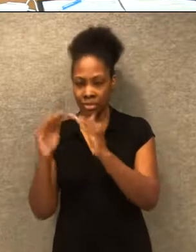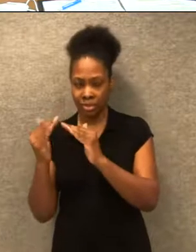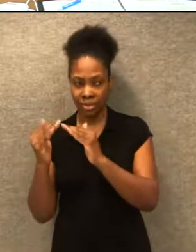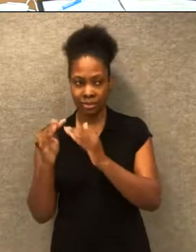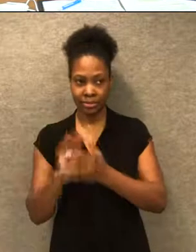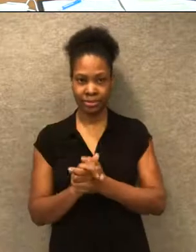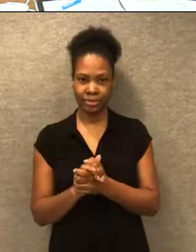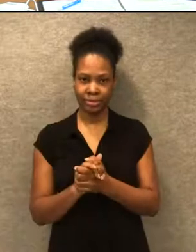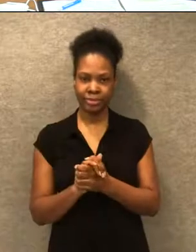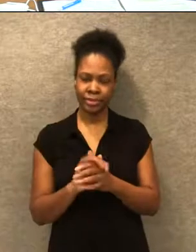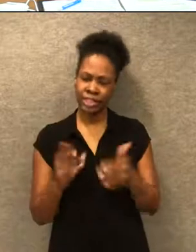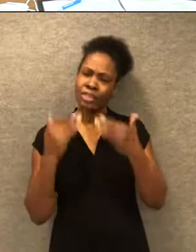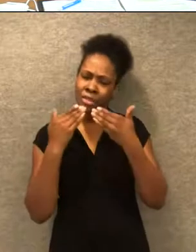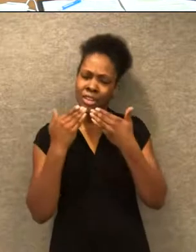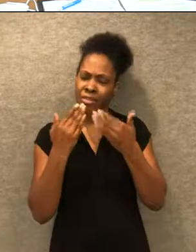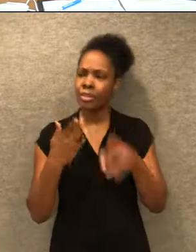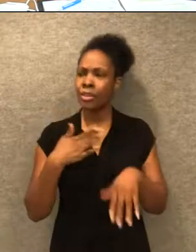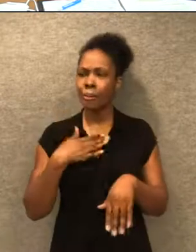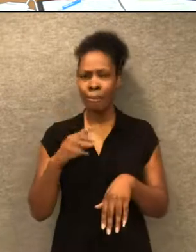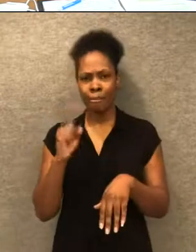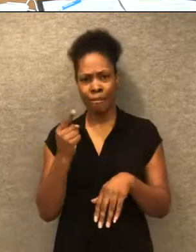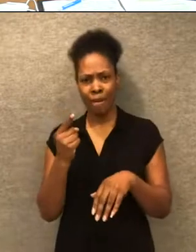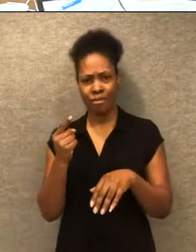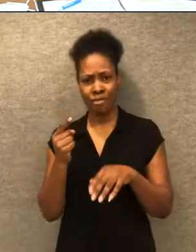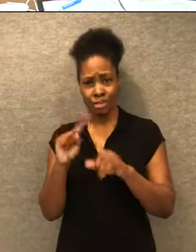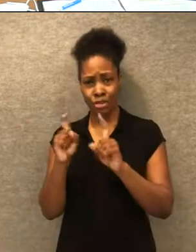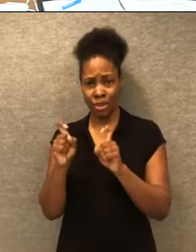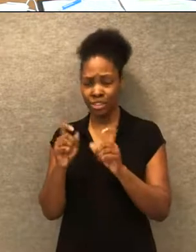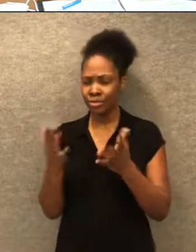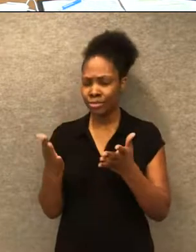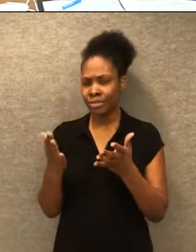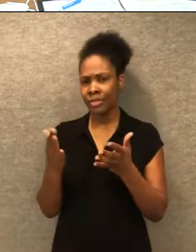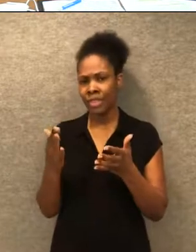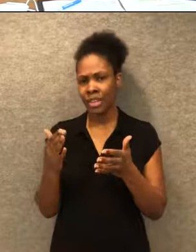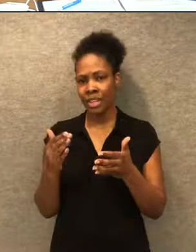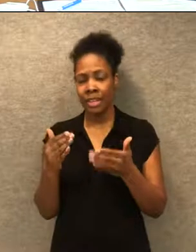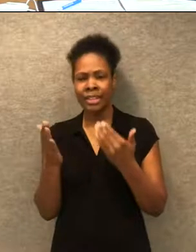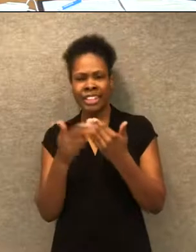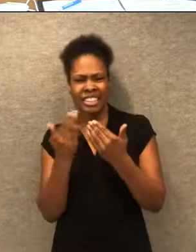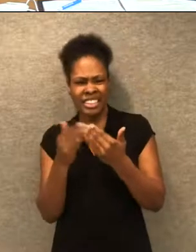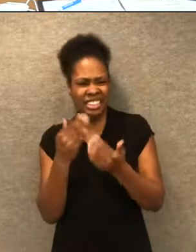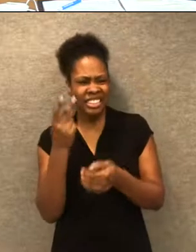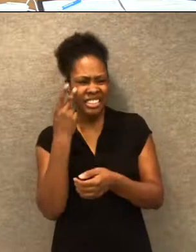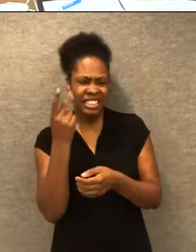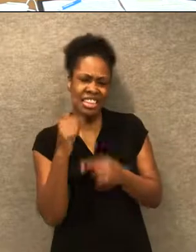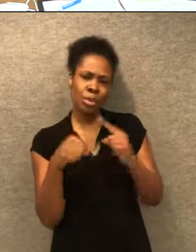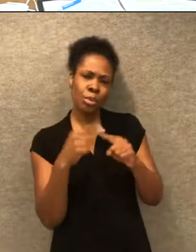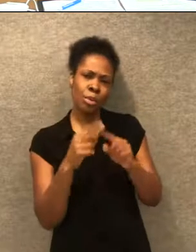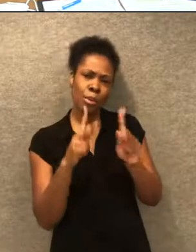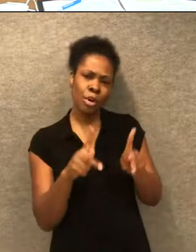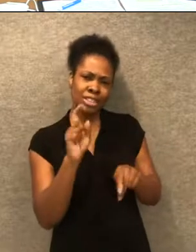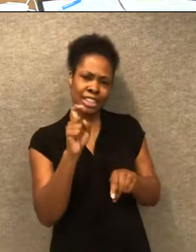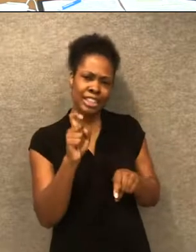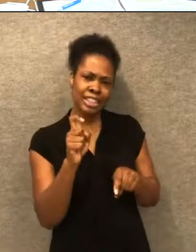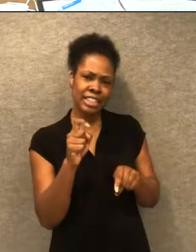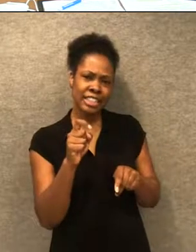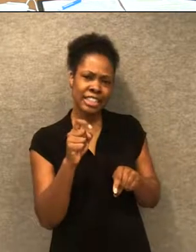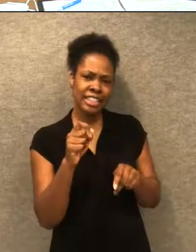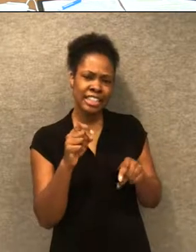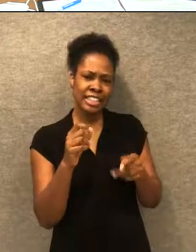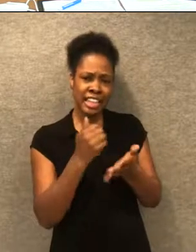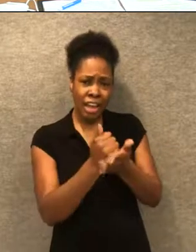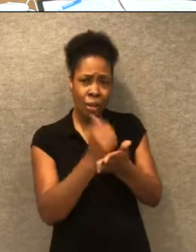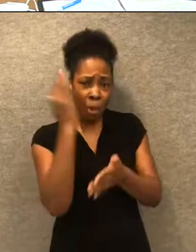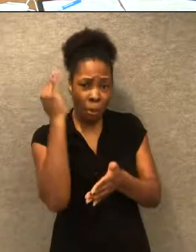much. So kind of my first question is, typically it's easy to notice when someone needs help because of their behavior.